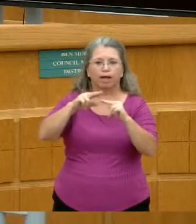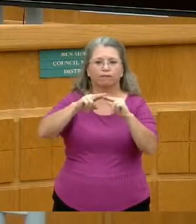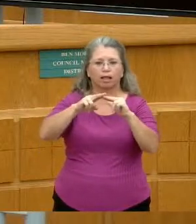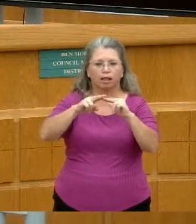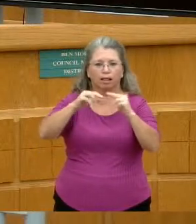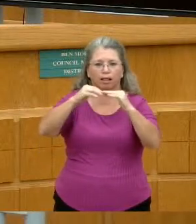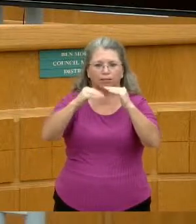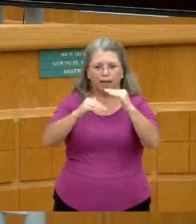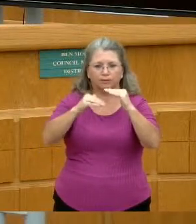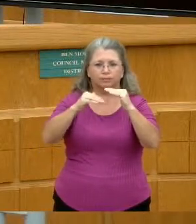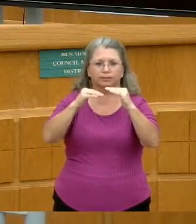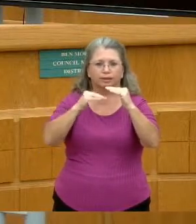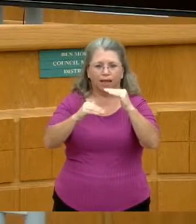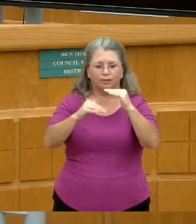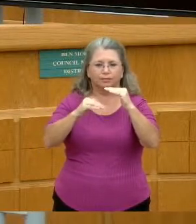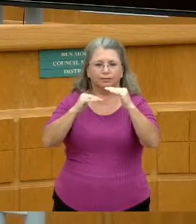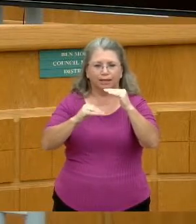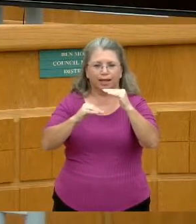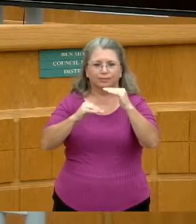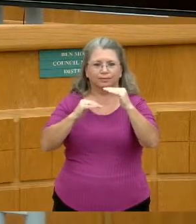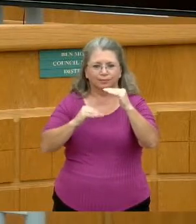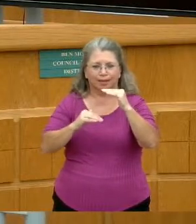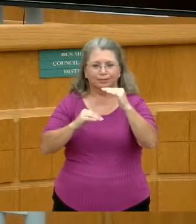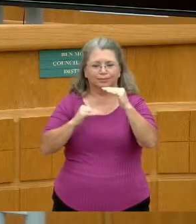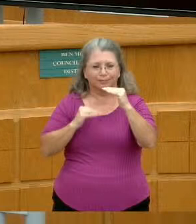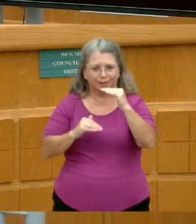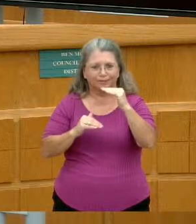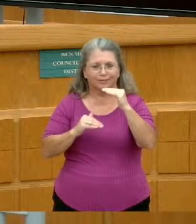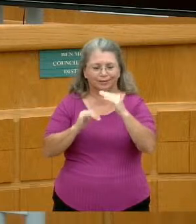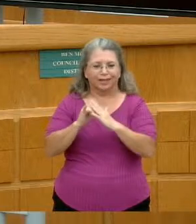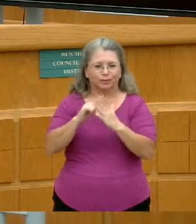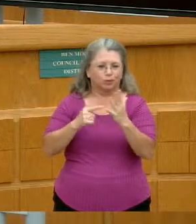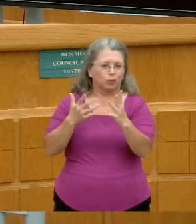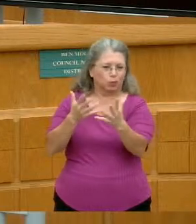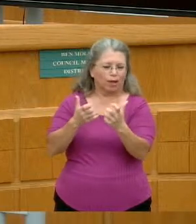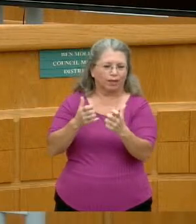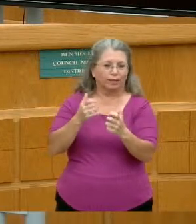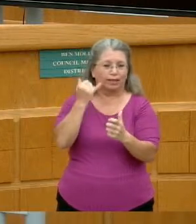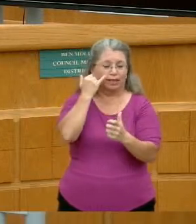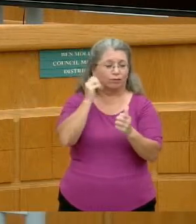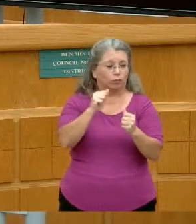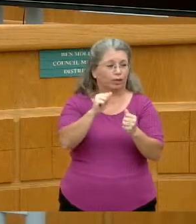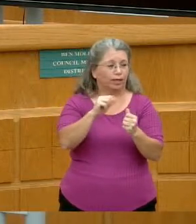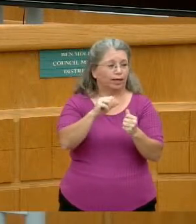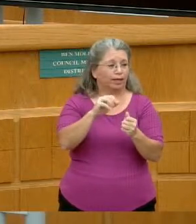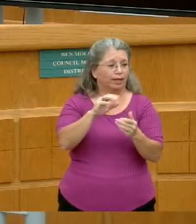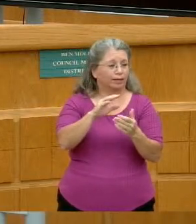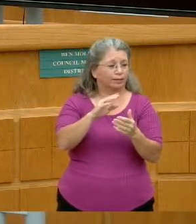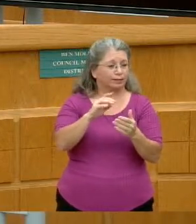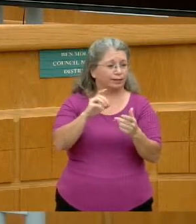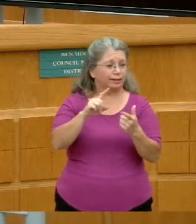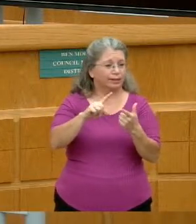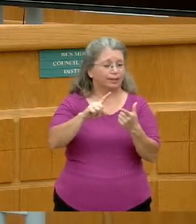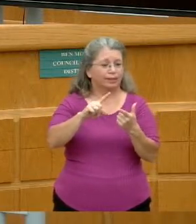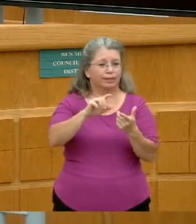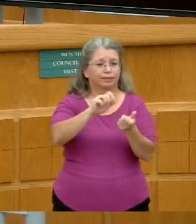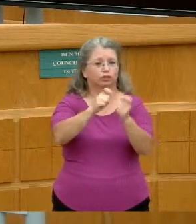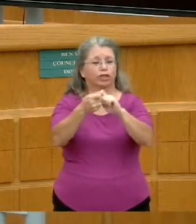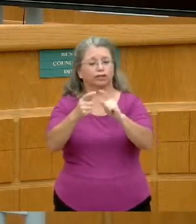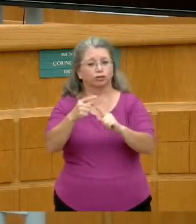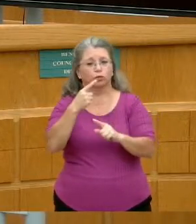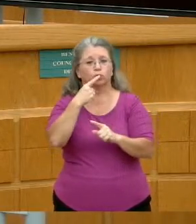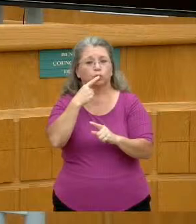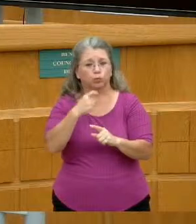where we're trying to get to. And if we can get into the red over there in the change in new cases per day, then that can take us off of